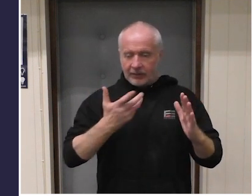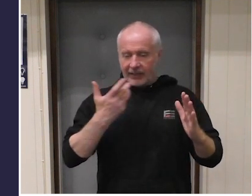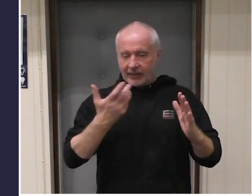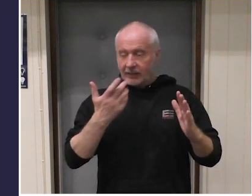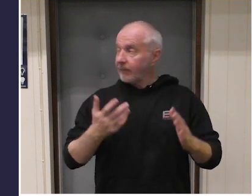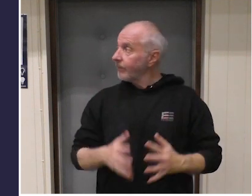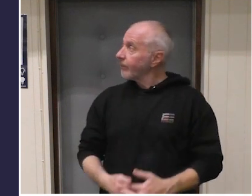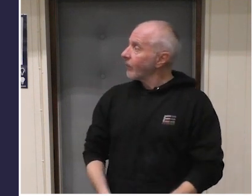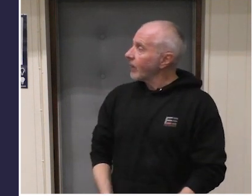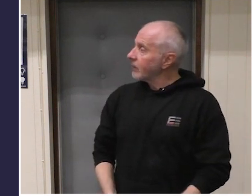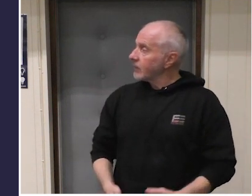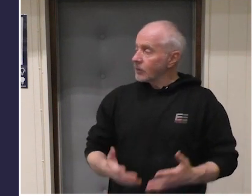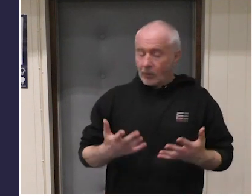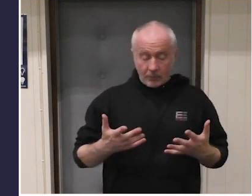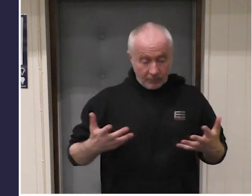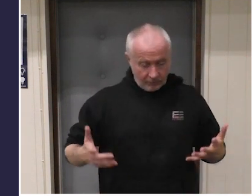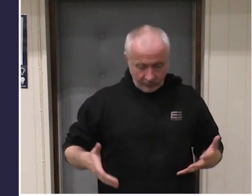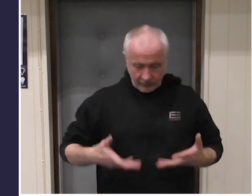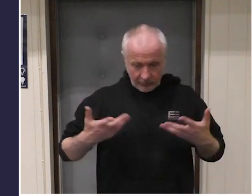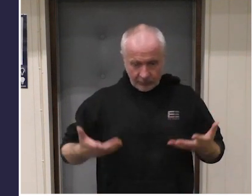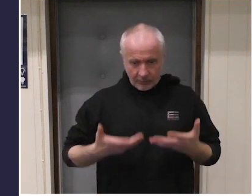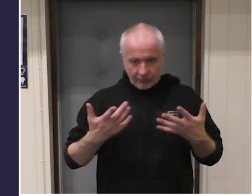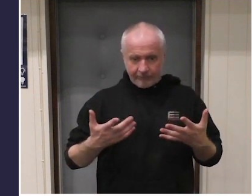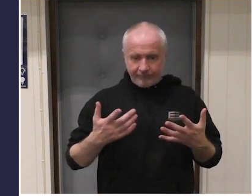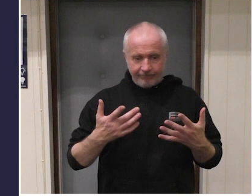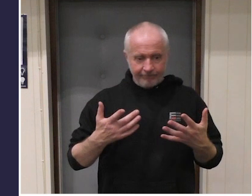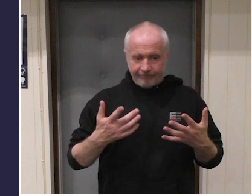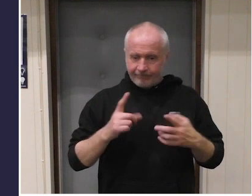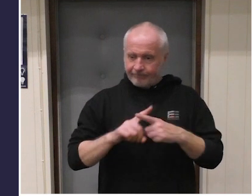done physics will be somewhat familiar with these sorts of ideas.